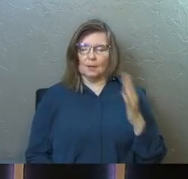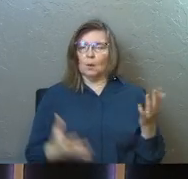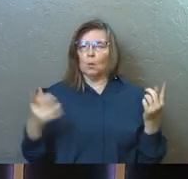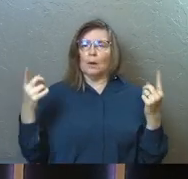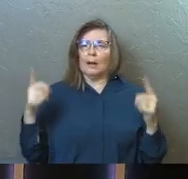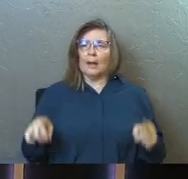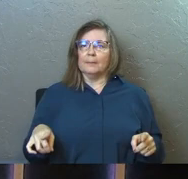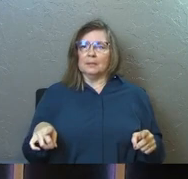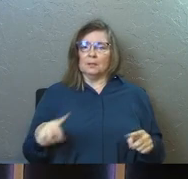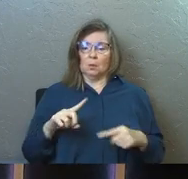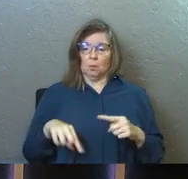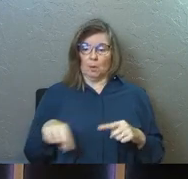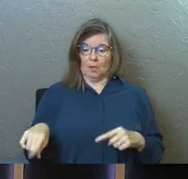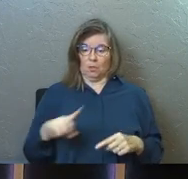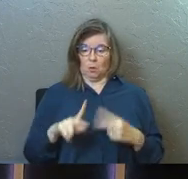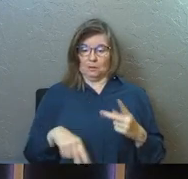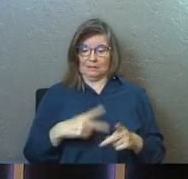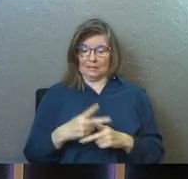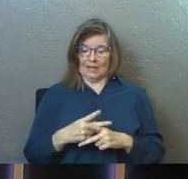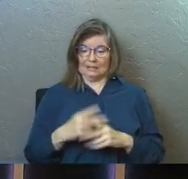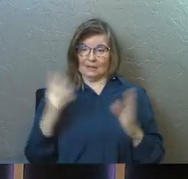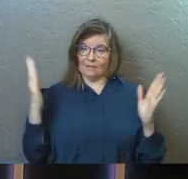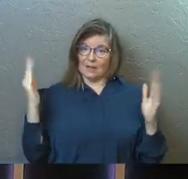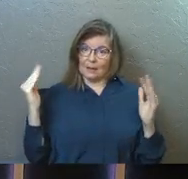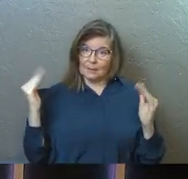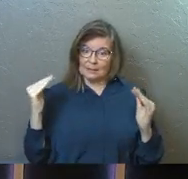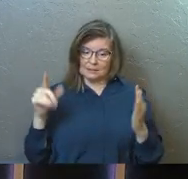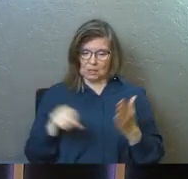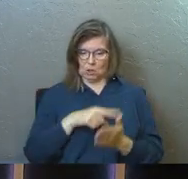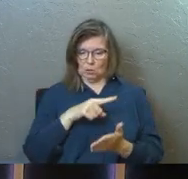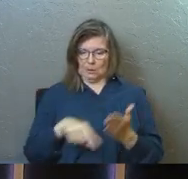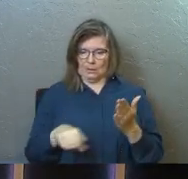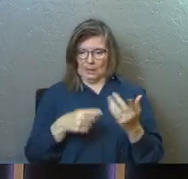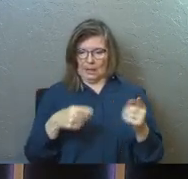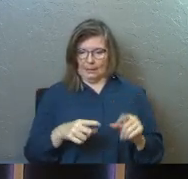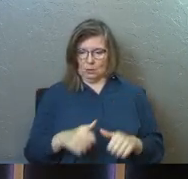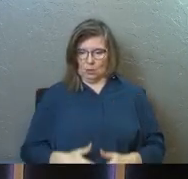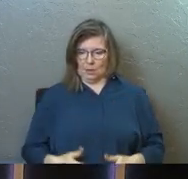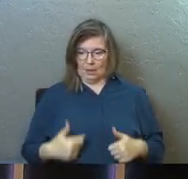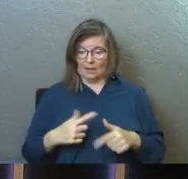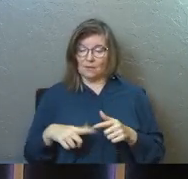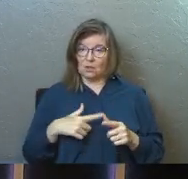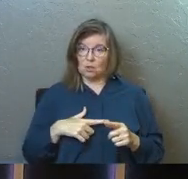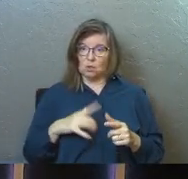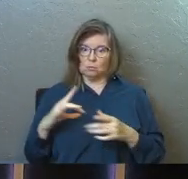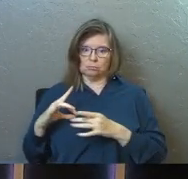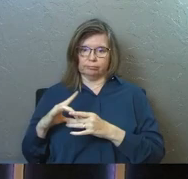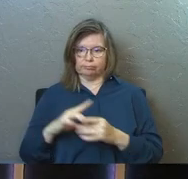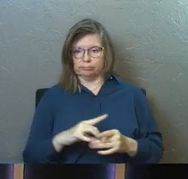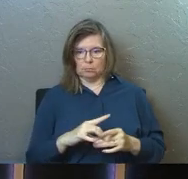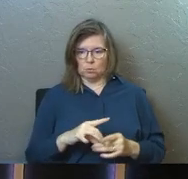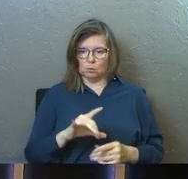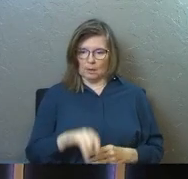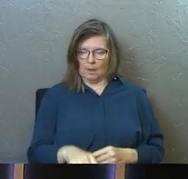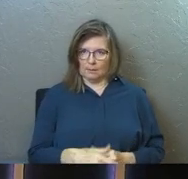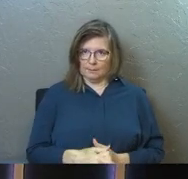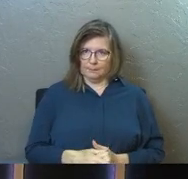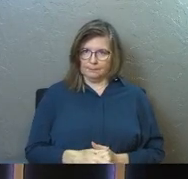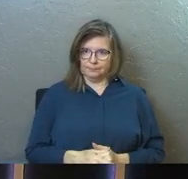And what happens when those kinds of expectations and criticisms come into your life, and then you attach yourself to